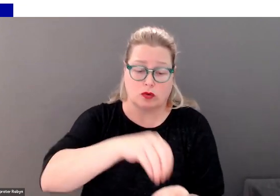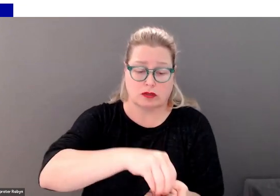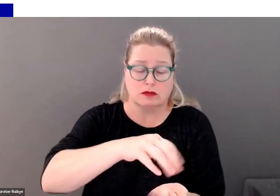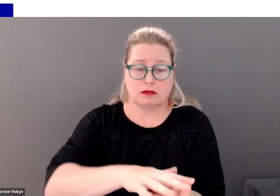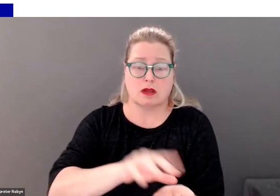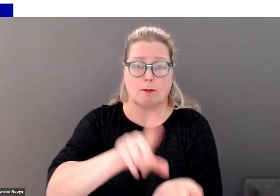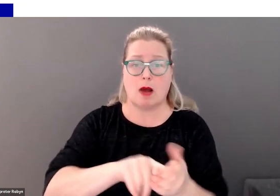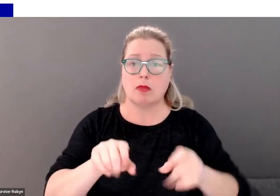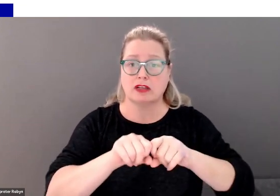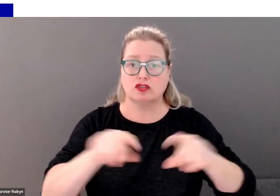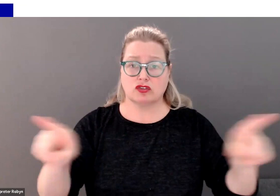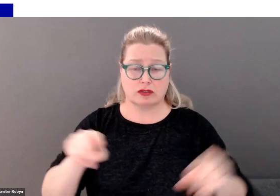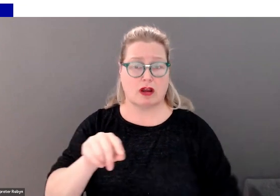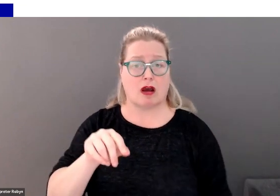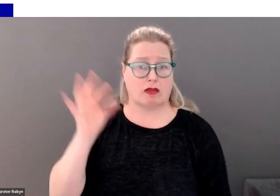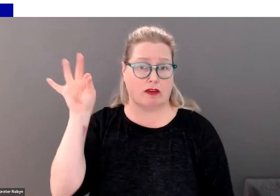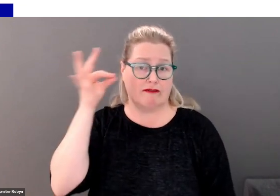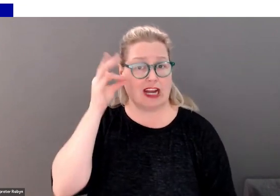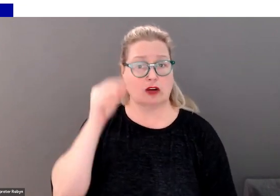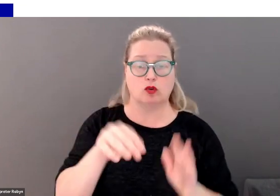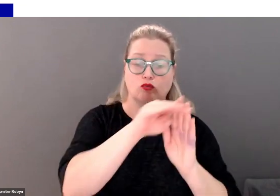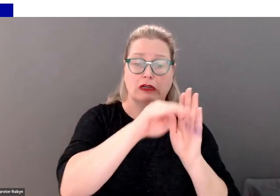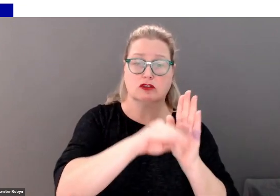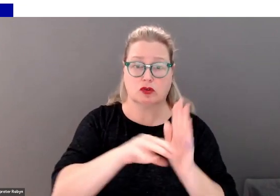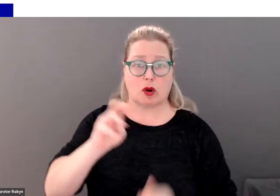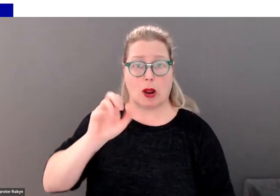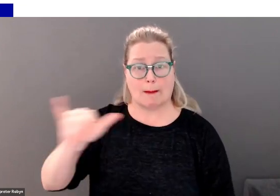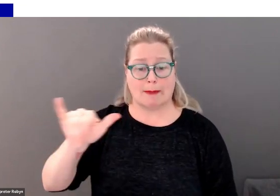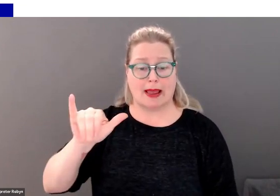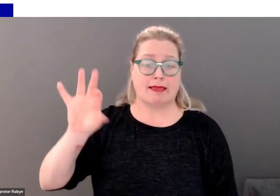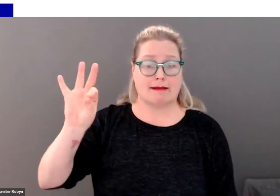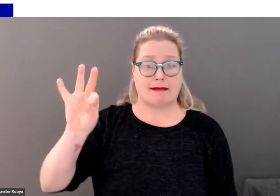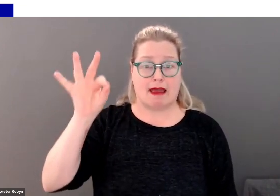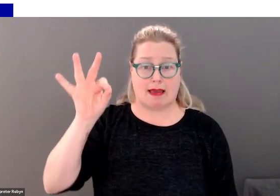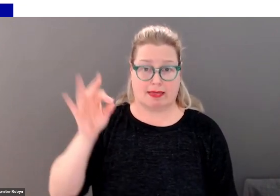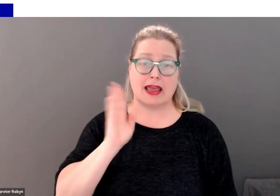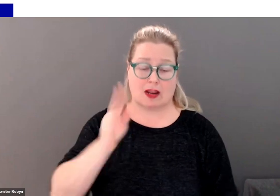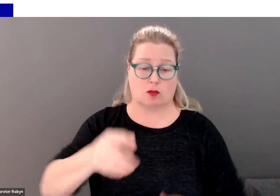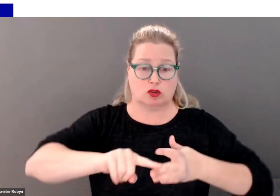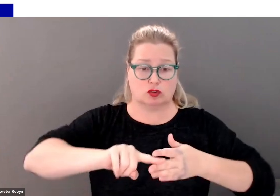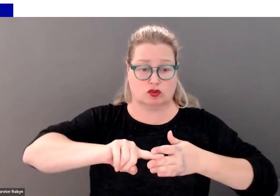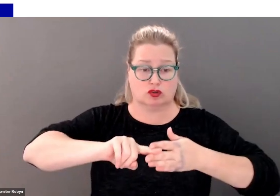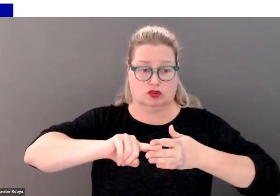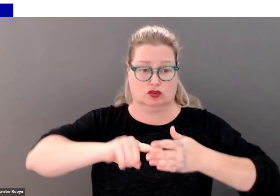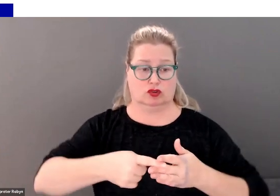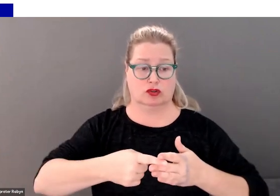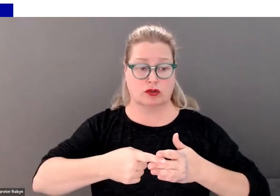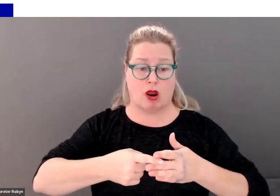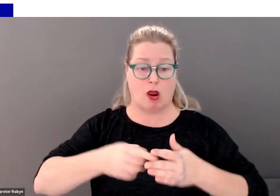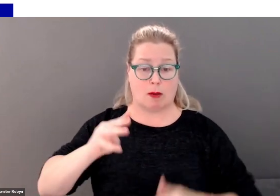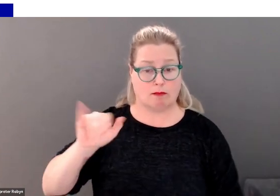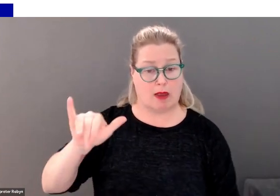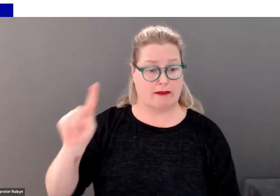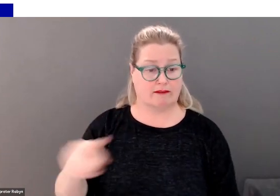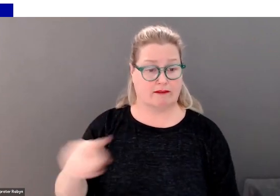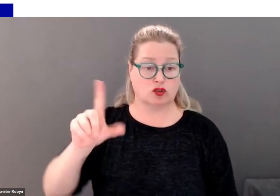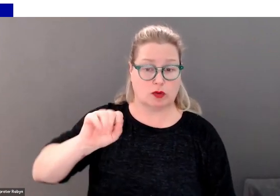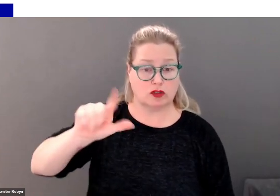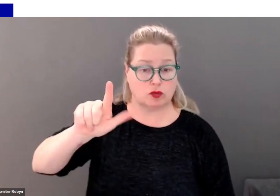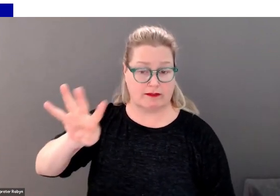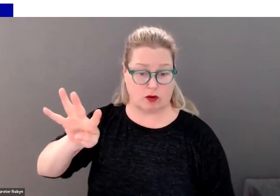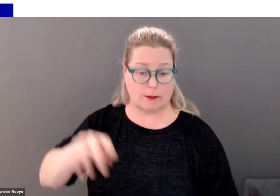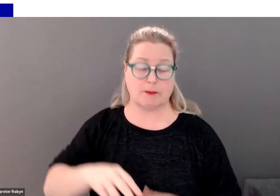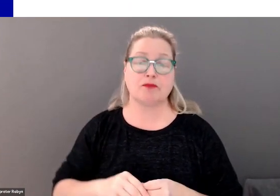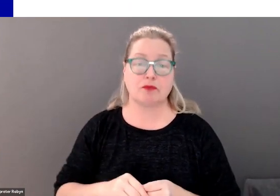9th and goes into effect on July 8th, 2024, with some exceptions that we'll discuss today. And as